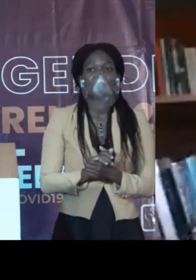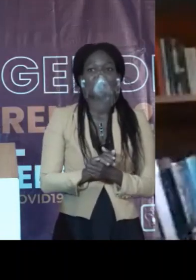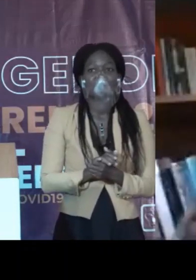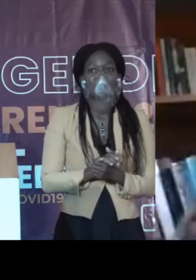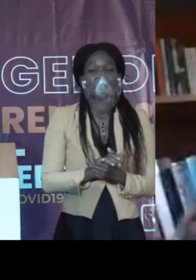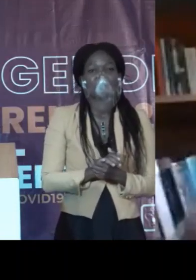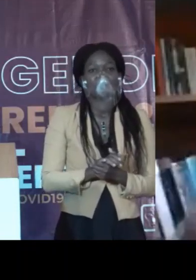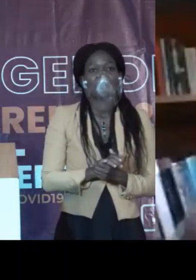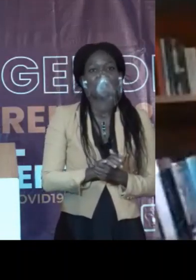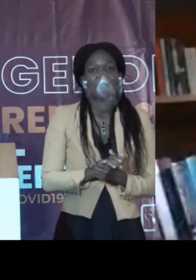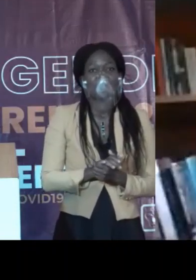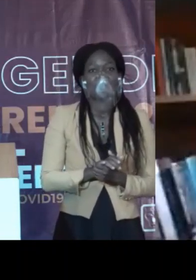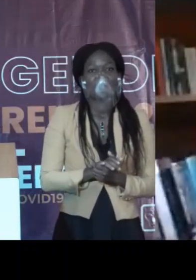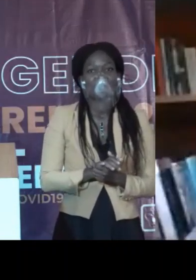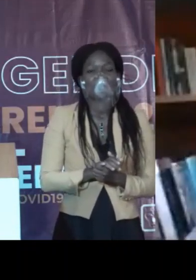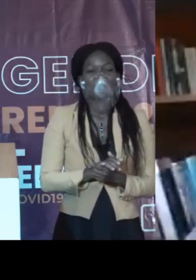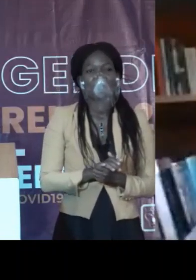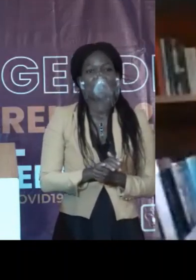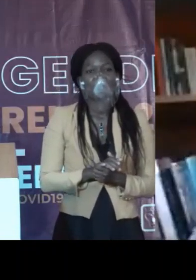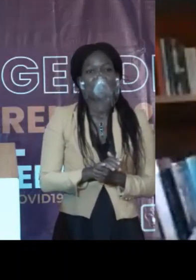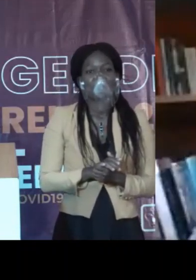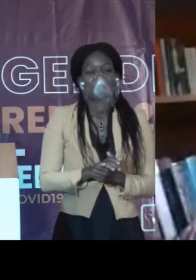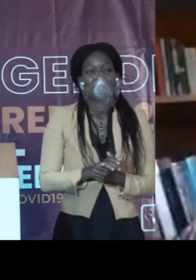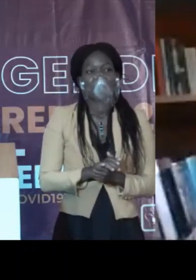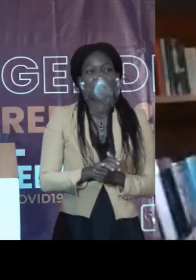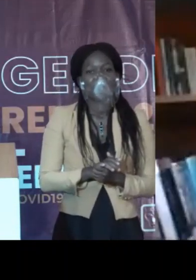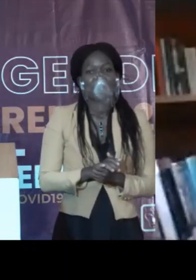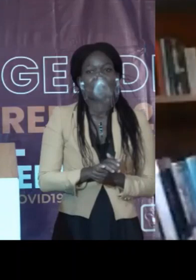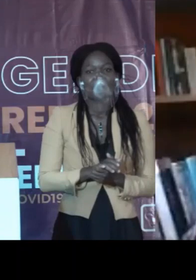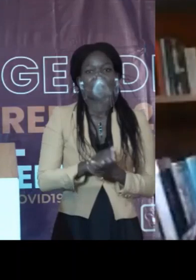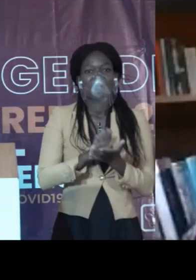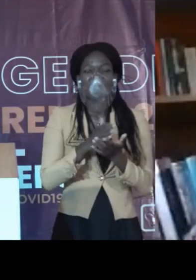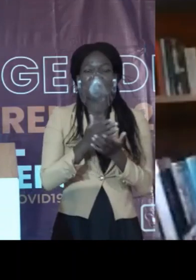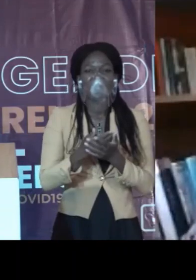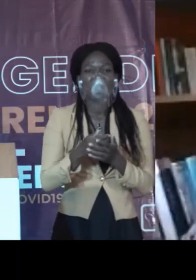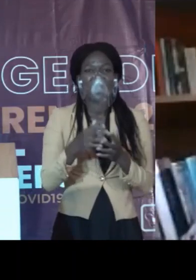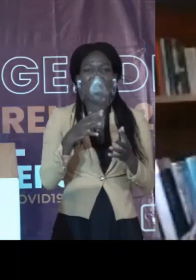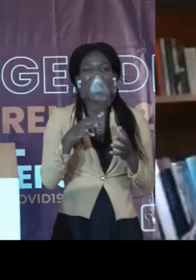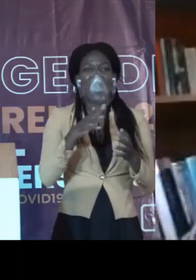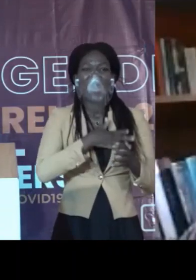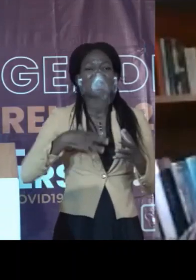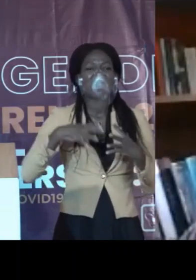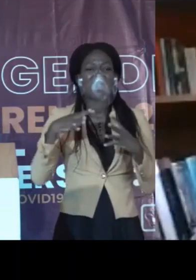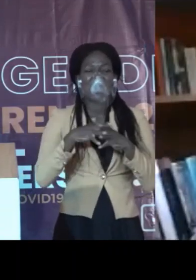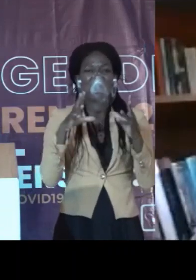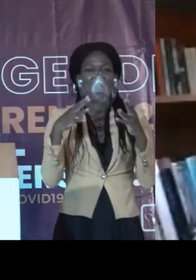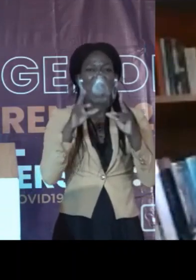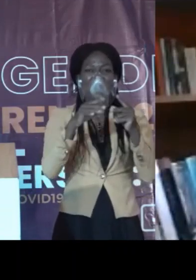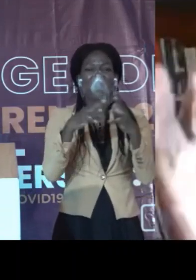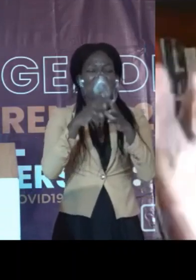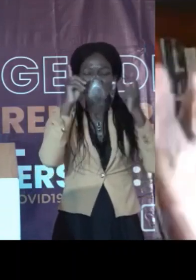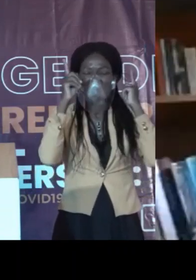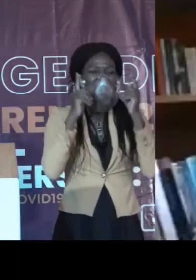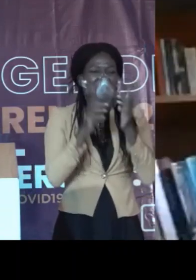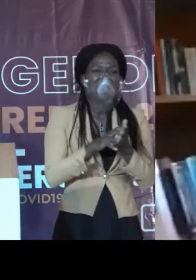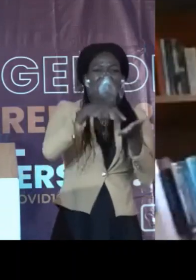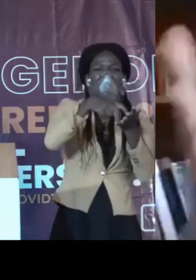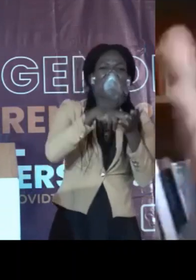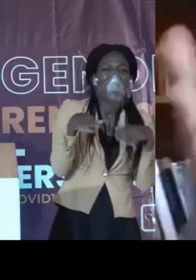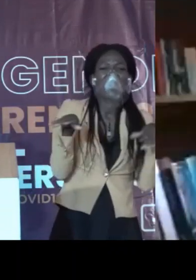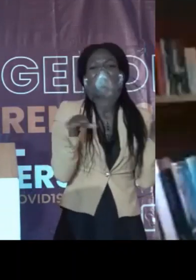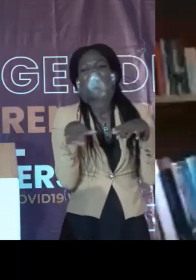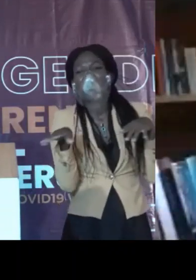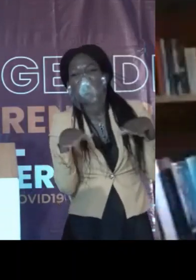women are not defined as only vulnerable and weak and micro, but women are also